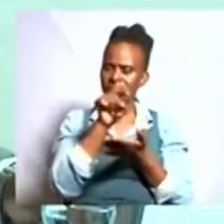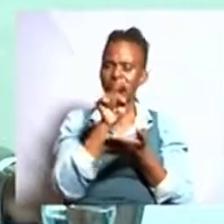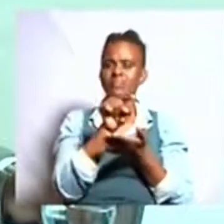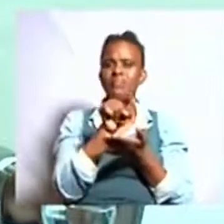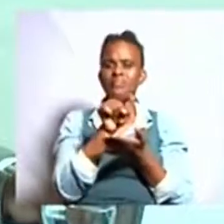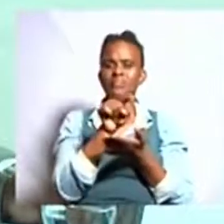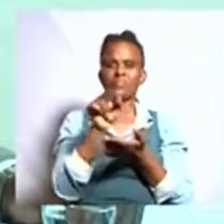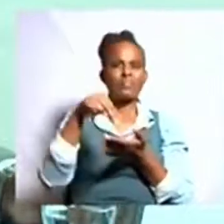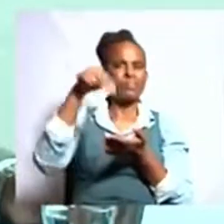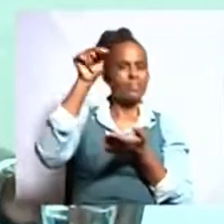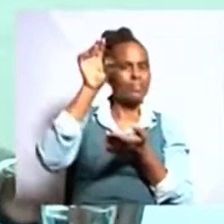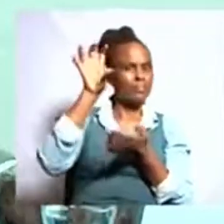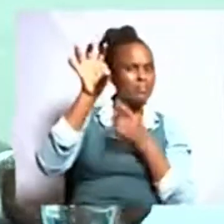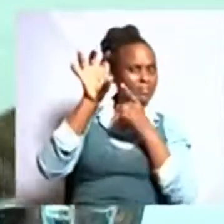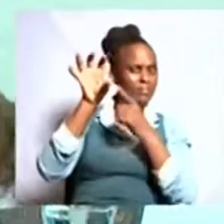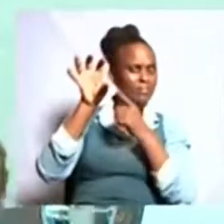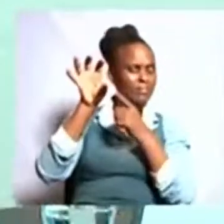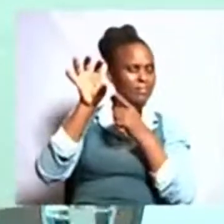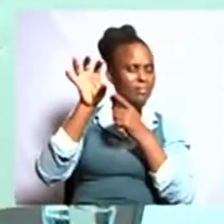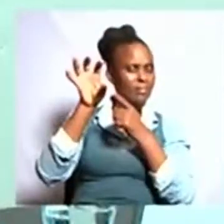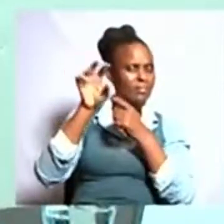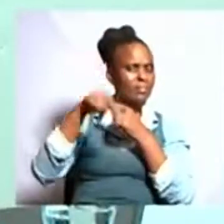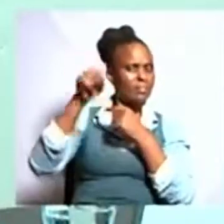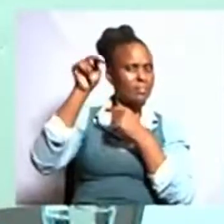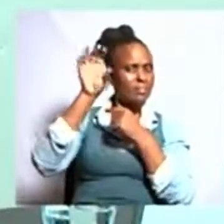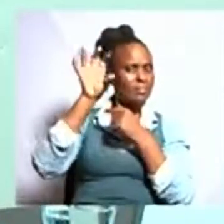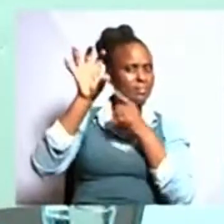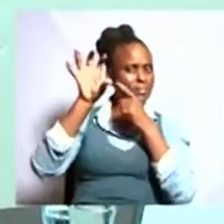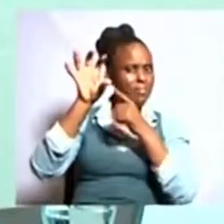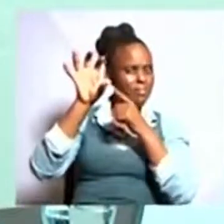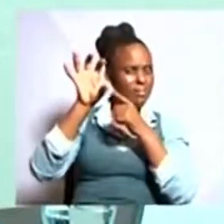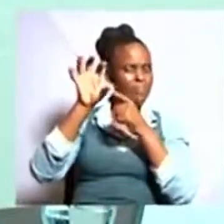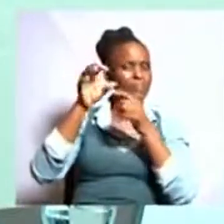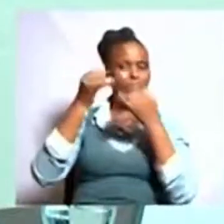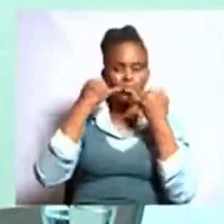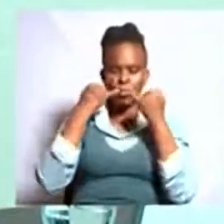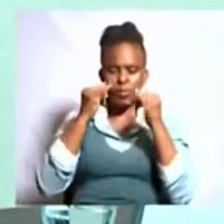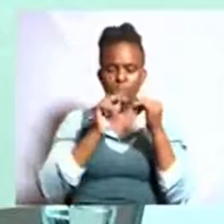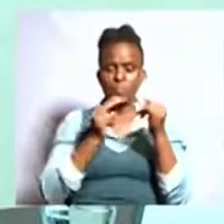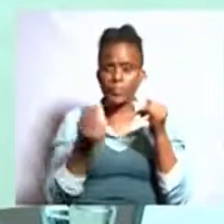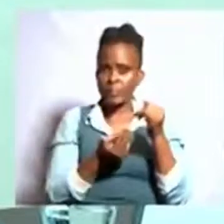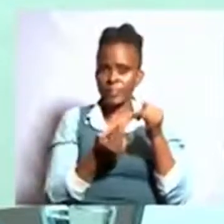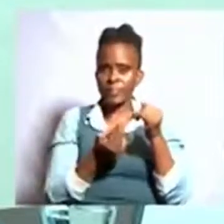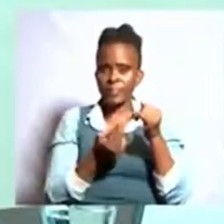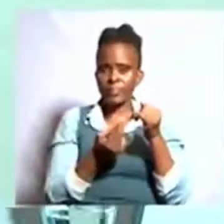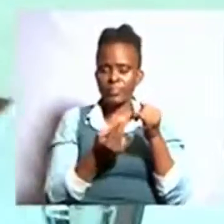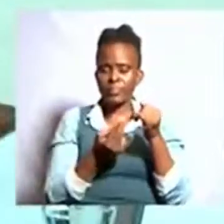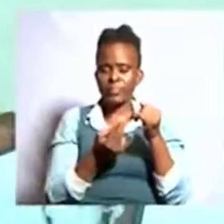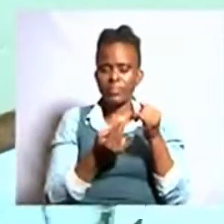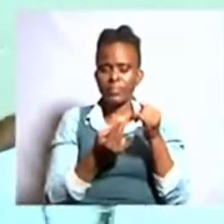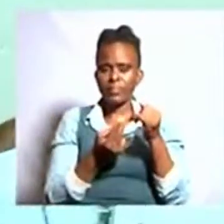Northern Province. Northern Province is telling us that